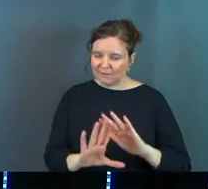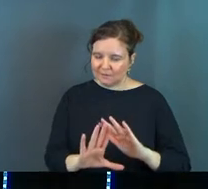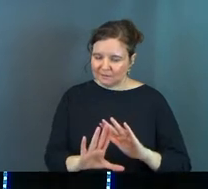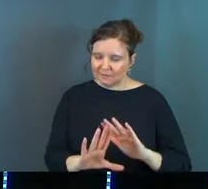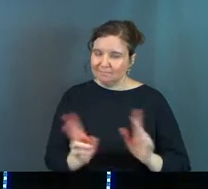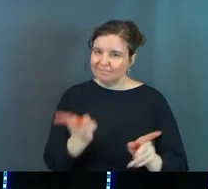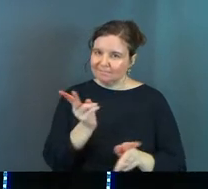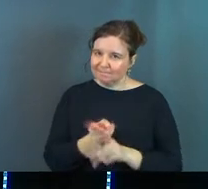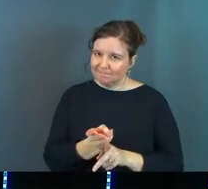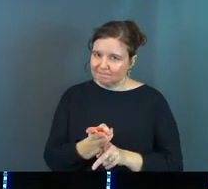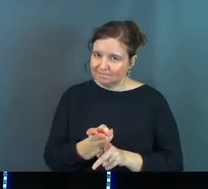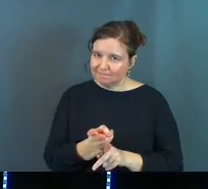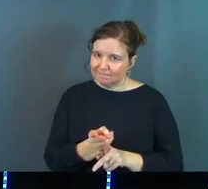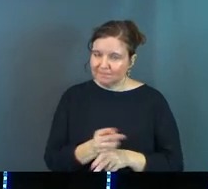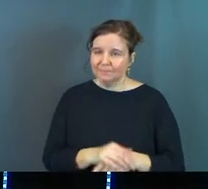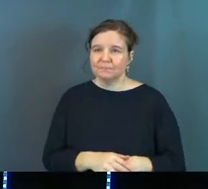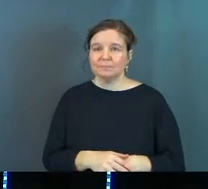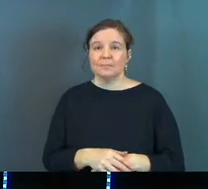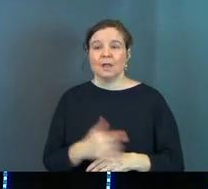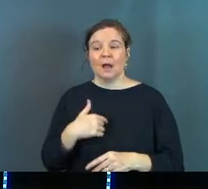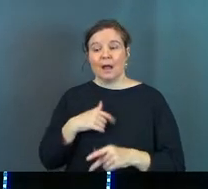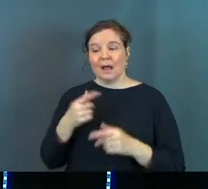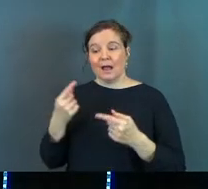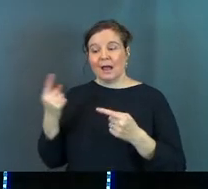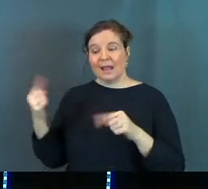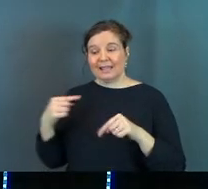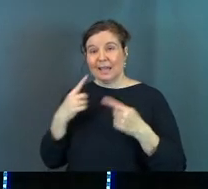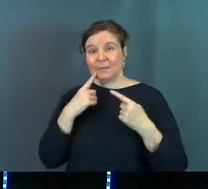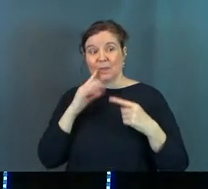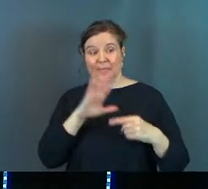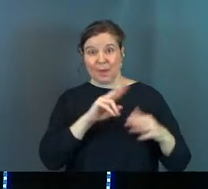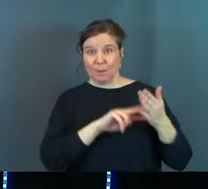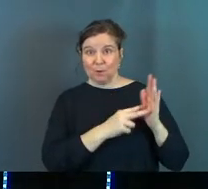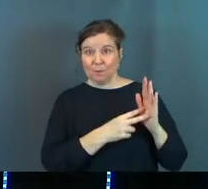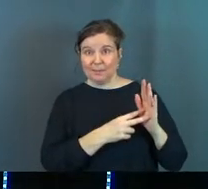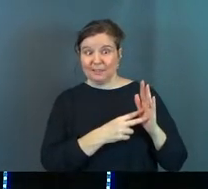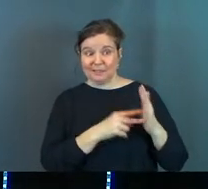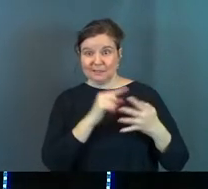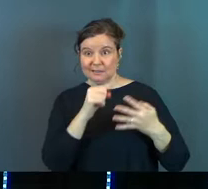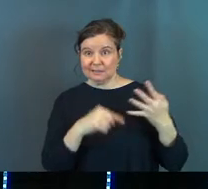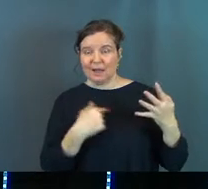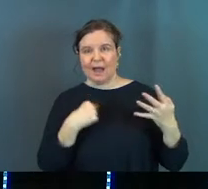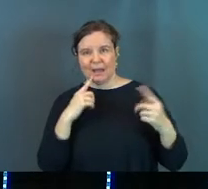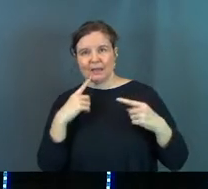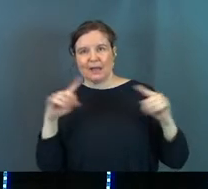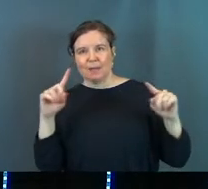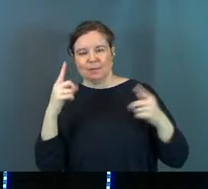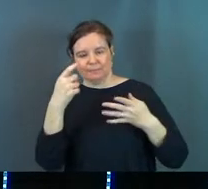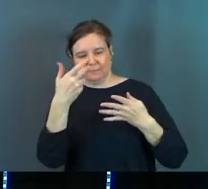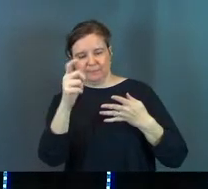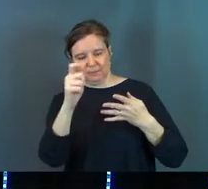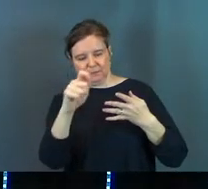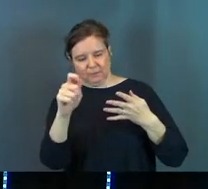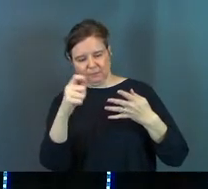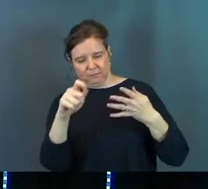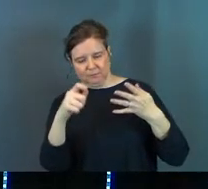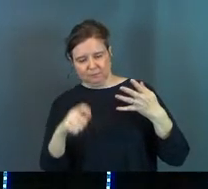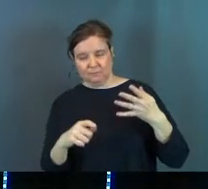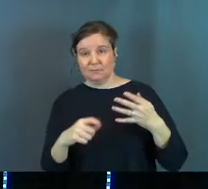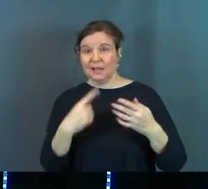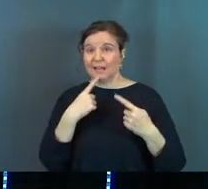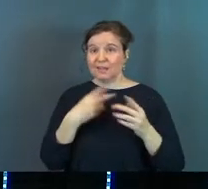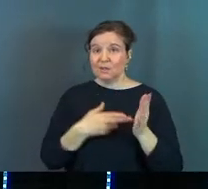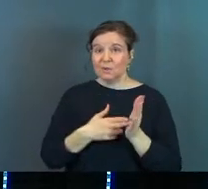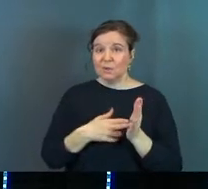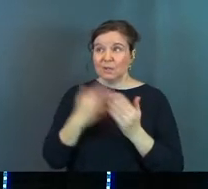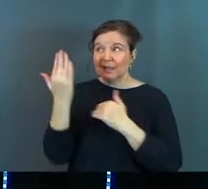about the Old Testament there. He says, no, I came to accomplish their purpose. I tell you the truth, until heaven and earth disappear, not even